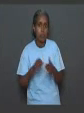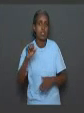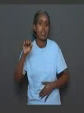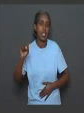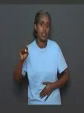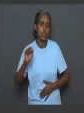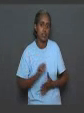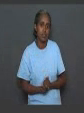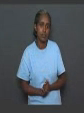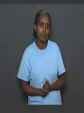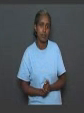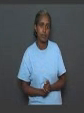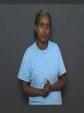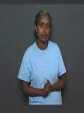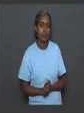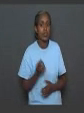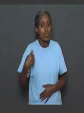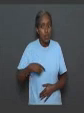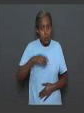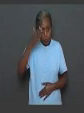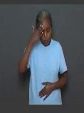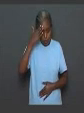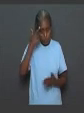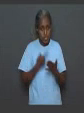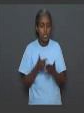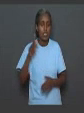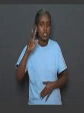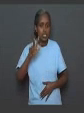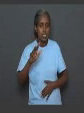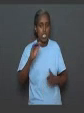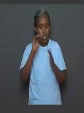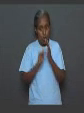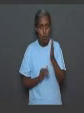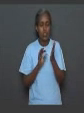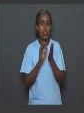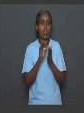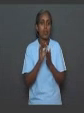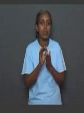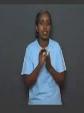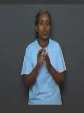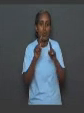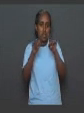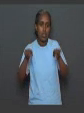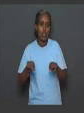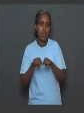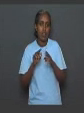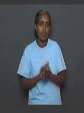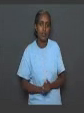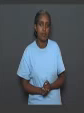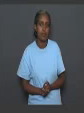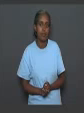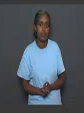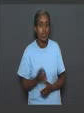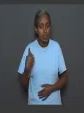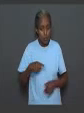S. We know that there are 3 odd numbers on a die.